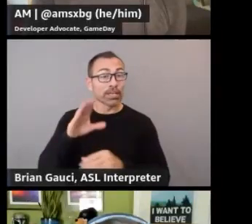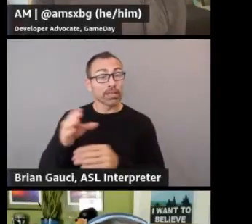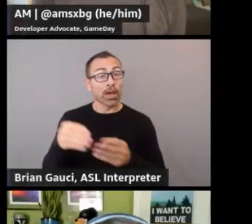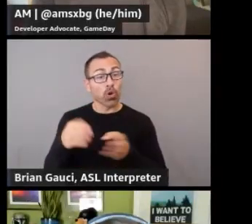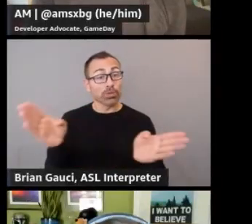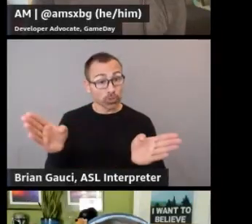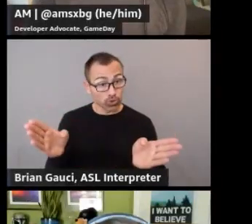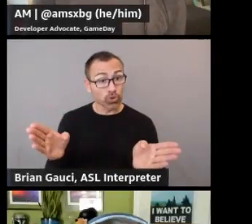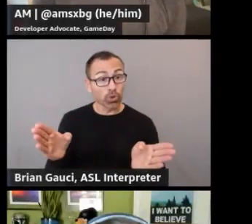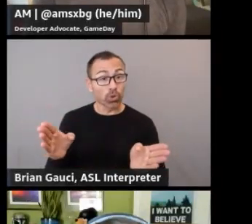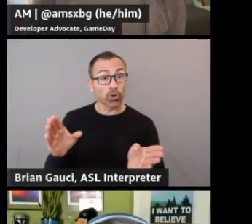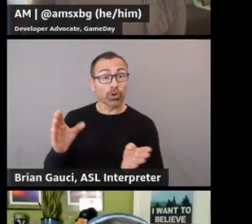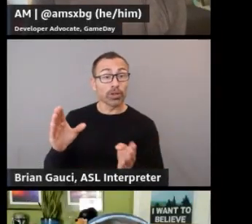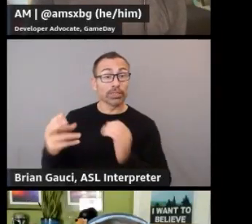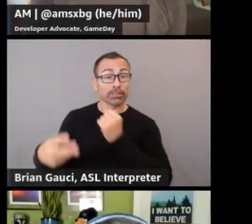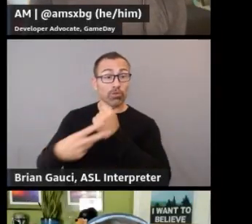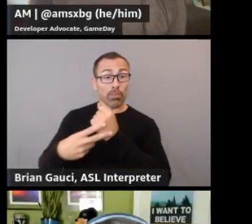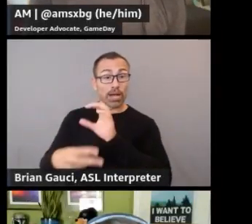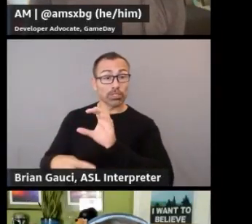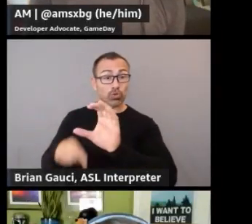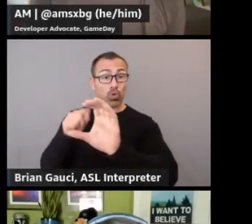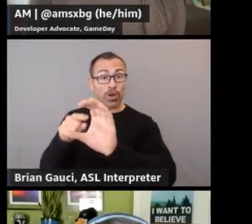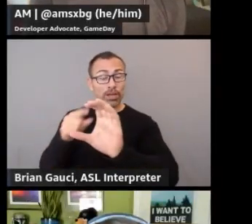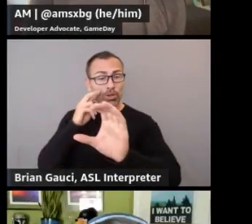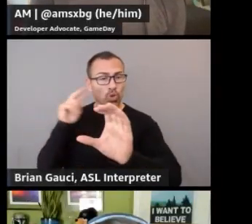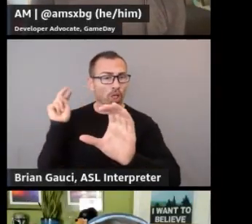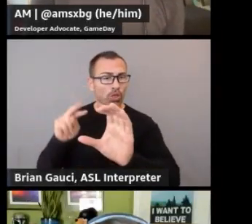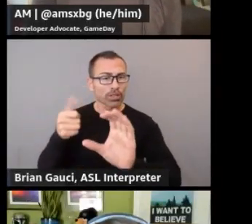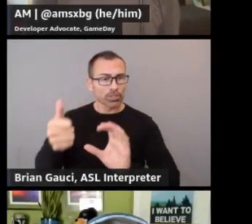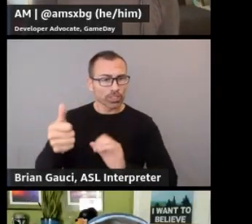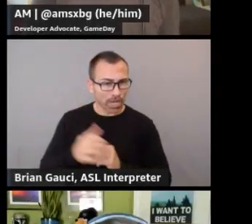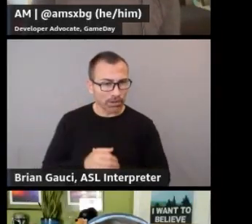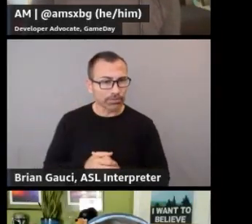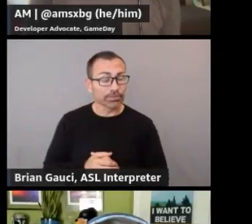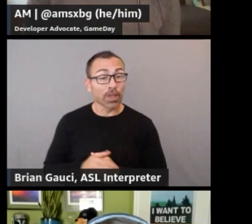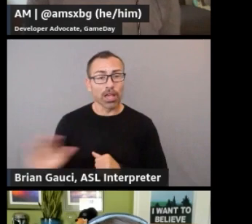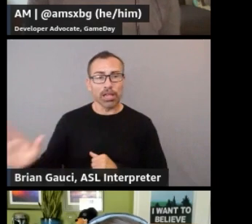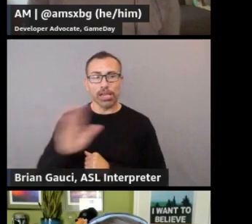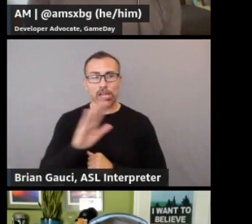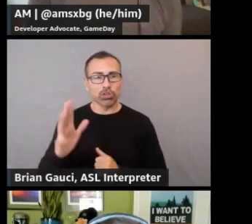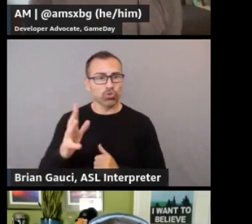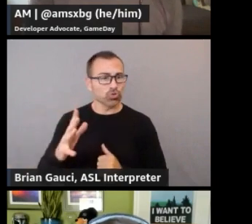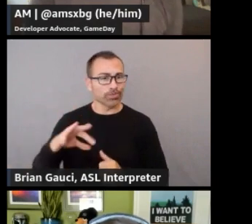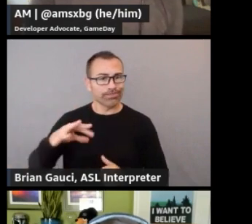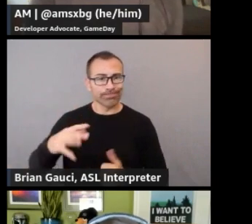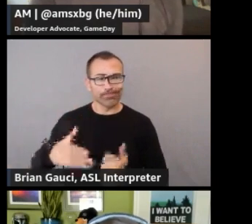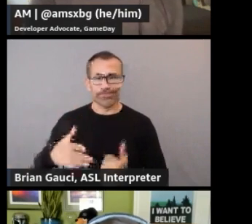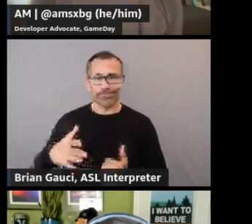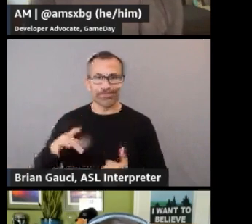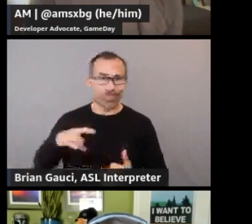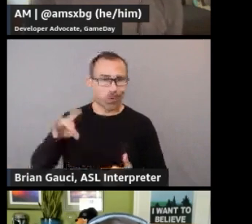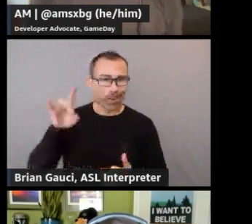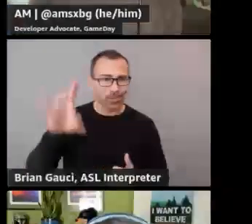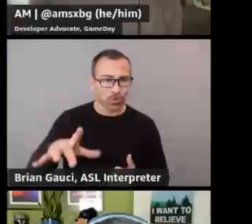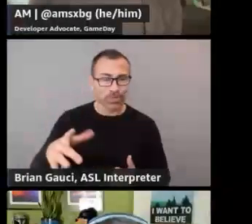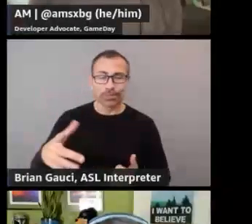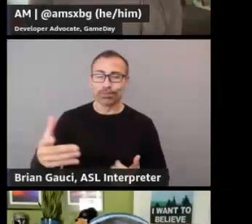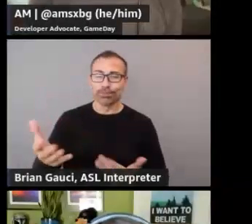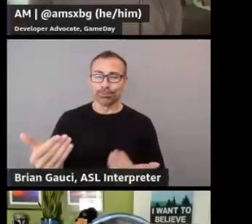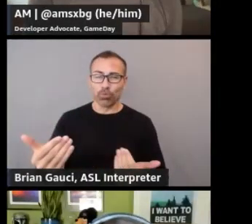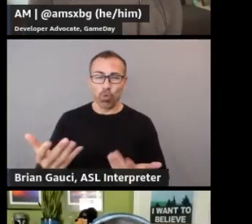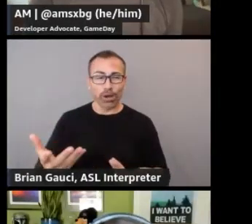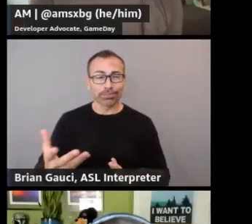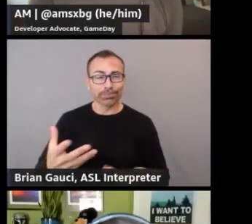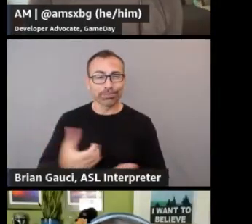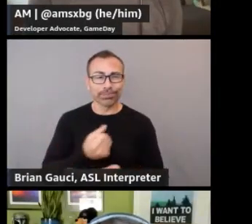at yourself. And of course, we welcome contributions, and we've been very happy to be taking contributions from the community for the last couple of months since we've